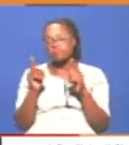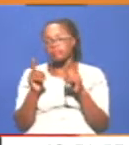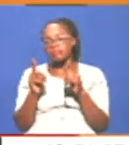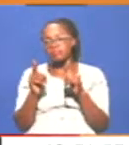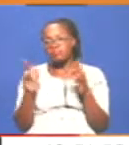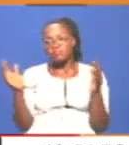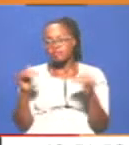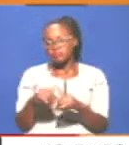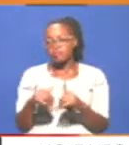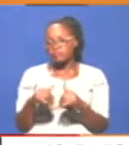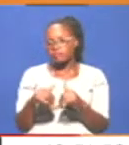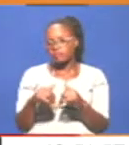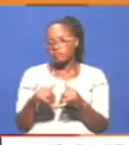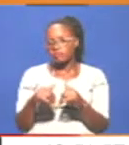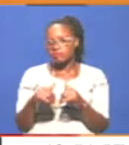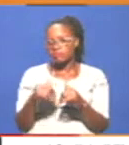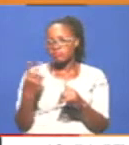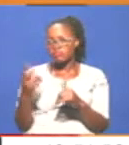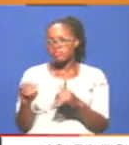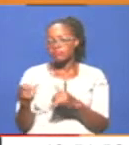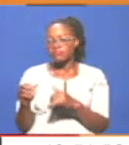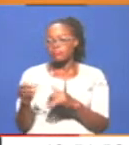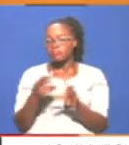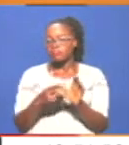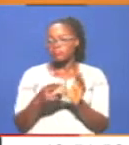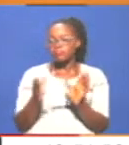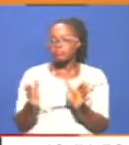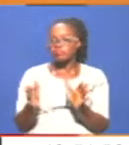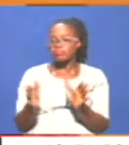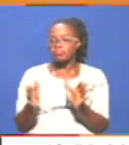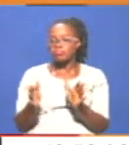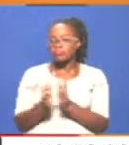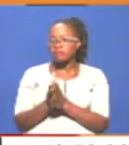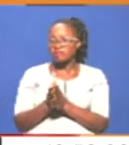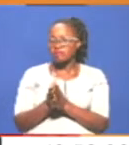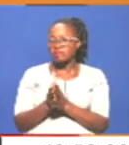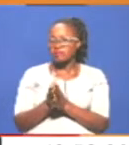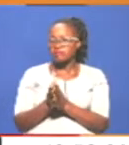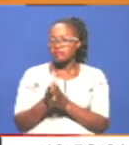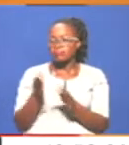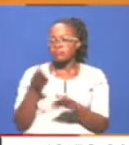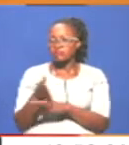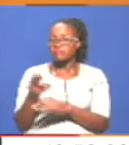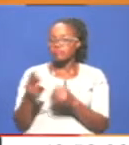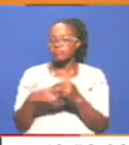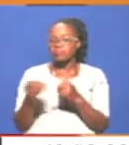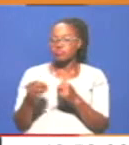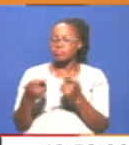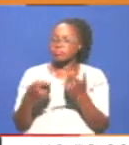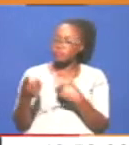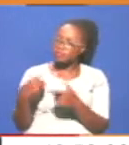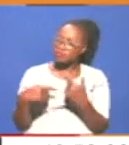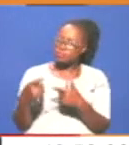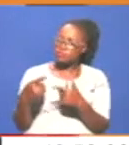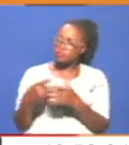seminar, we were expecting about 20 participants. And I can tell you we had over 70. That's a huge Zoom meeting.